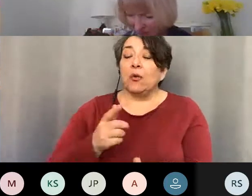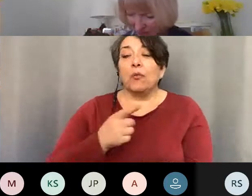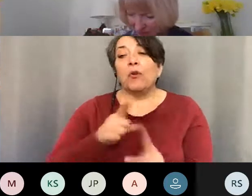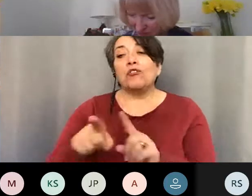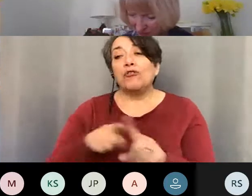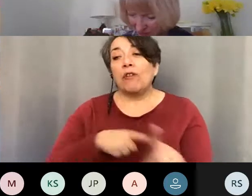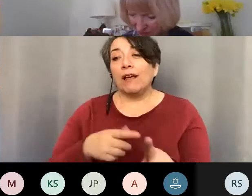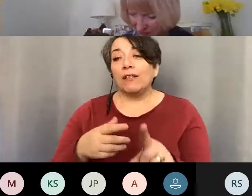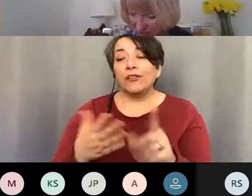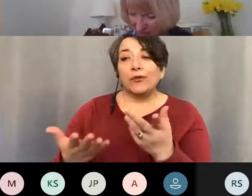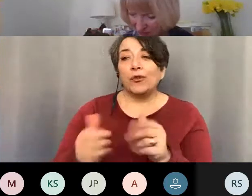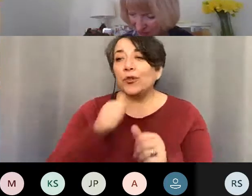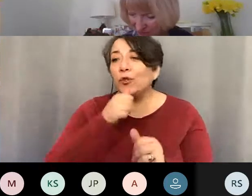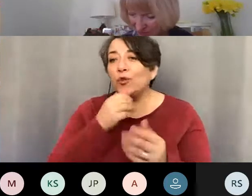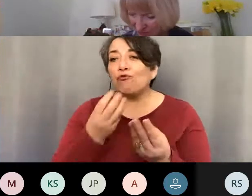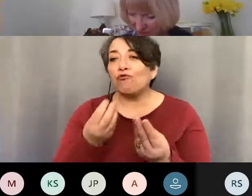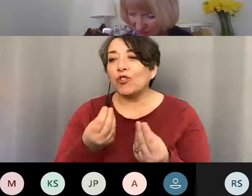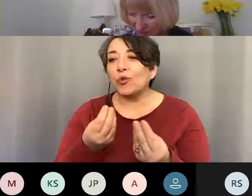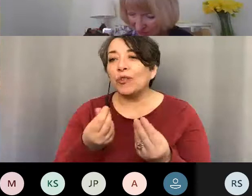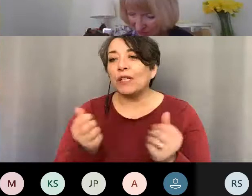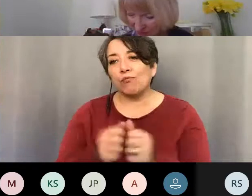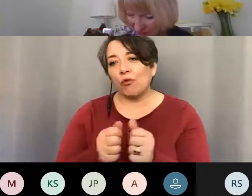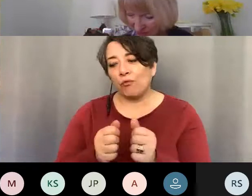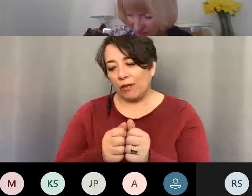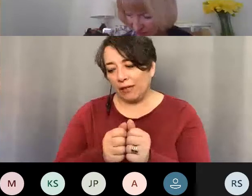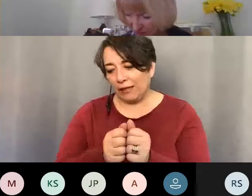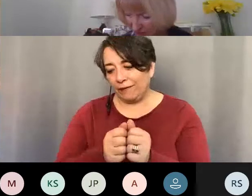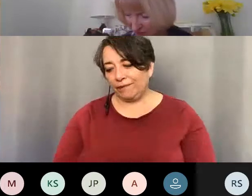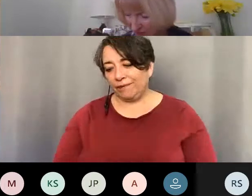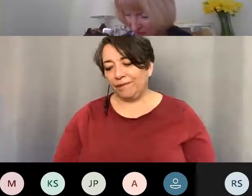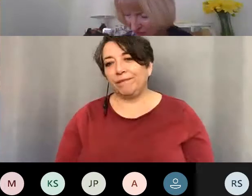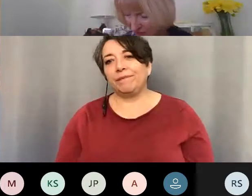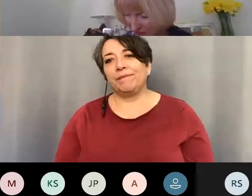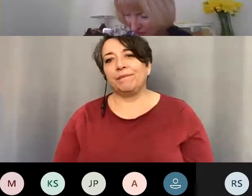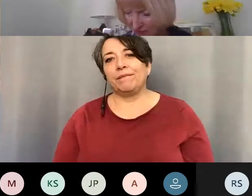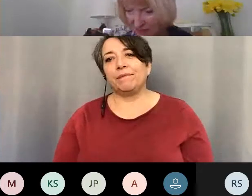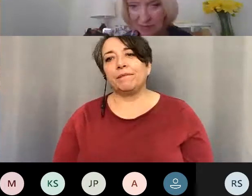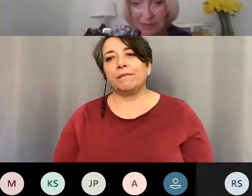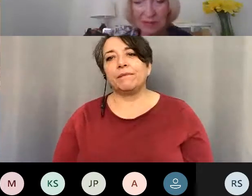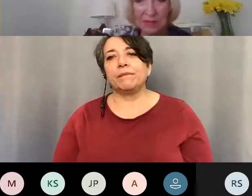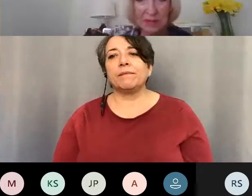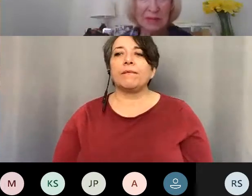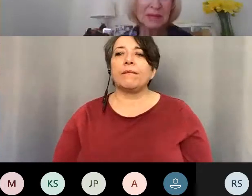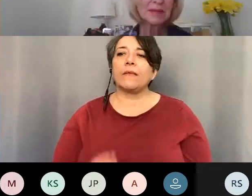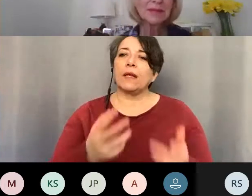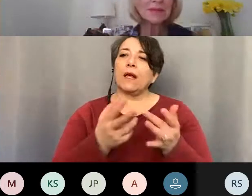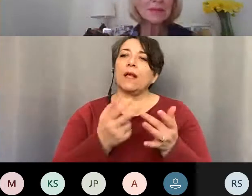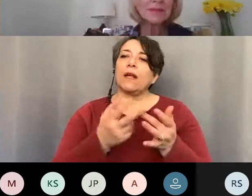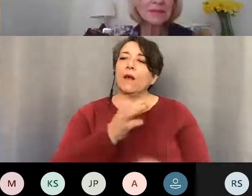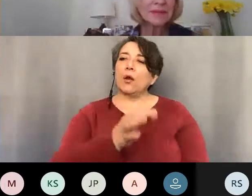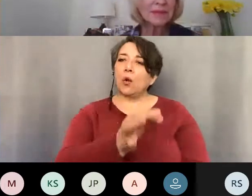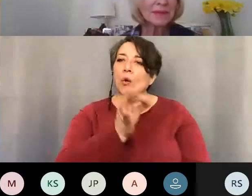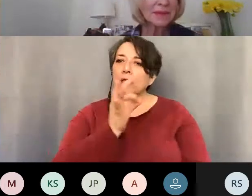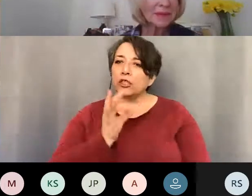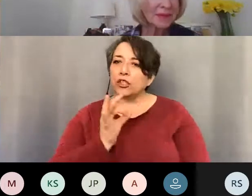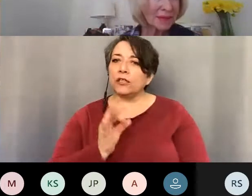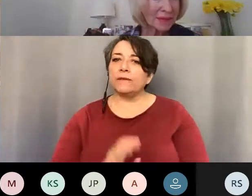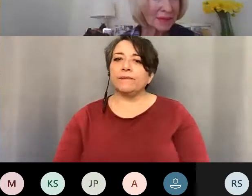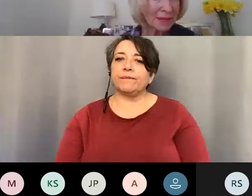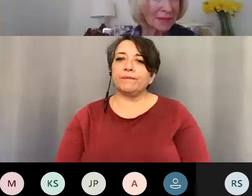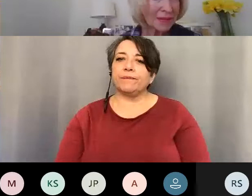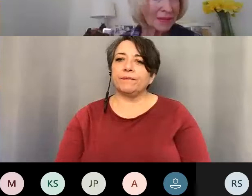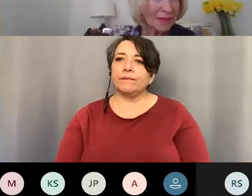well. Thank you very much. Sanjay, I know you wanted to ask a question. You've raised your hand. Would you like to unmute your microphone and ask